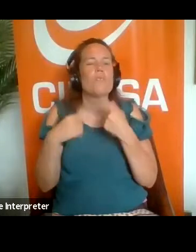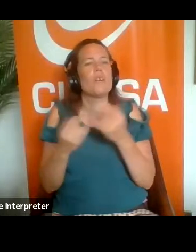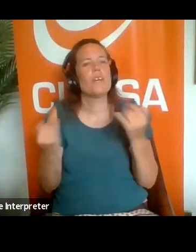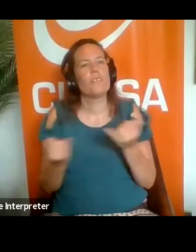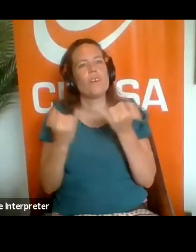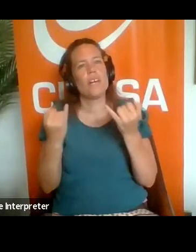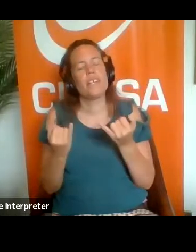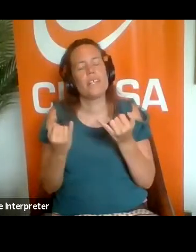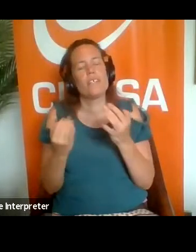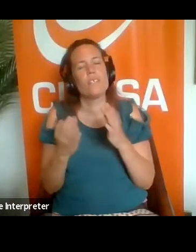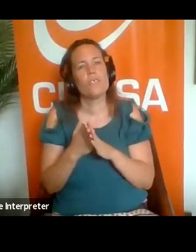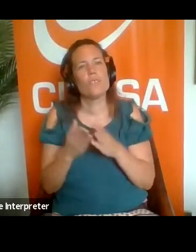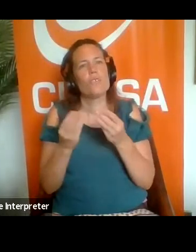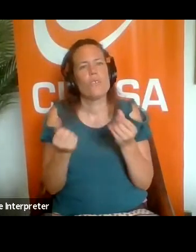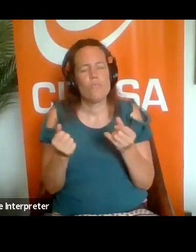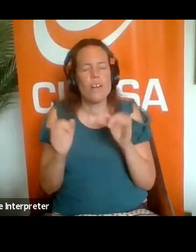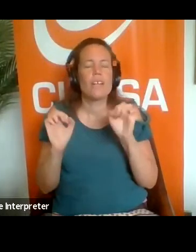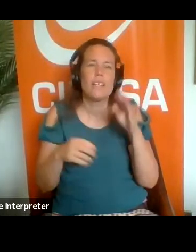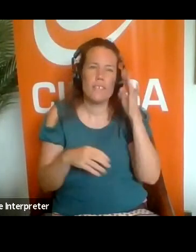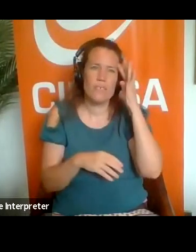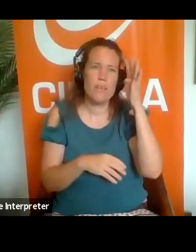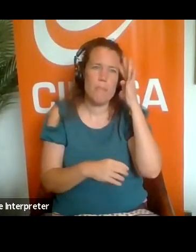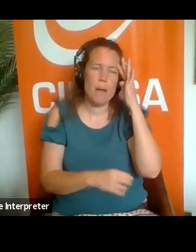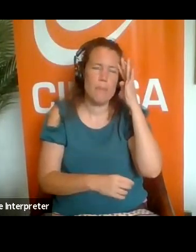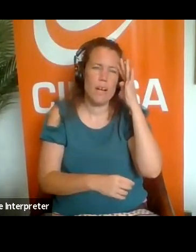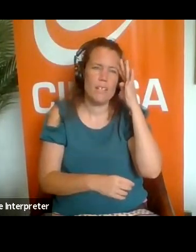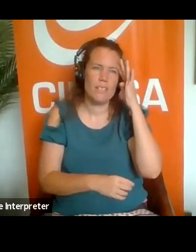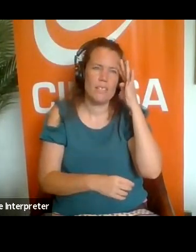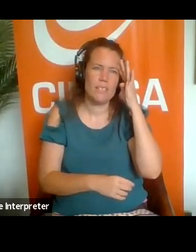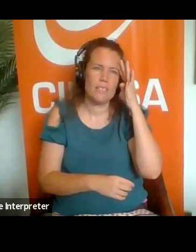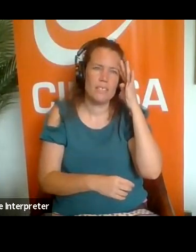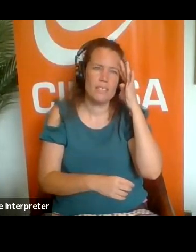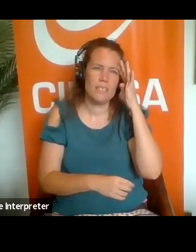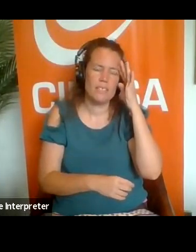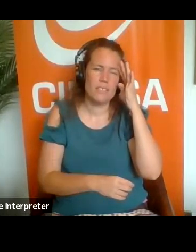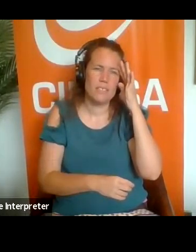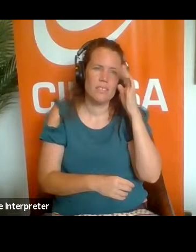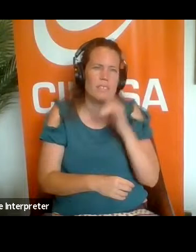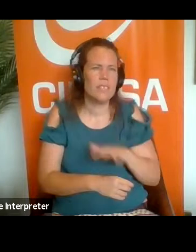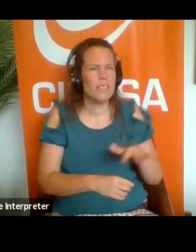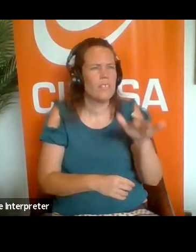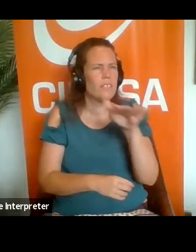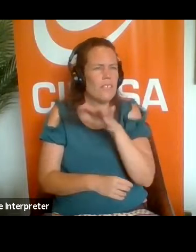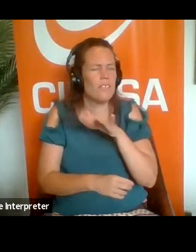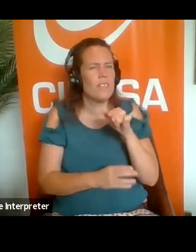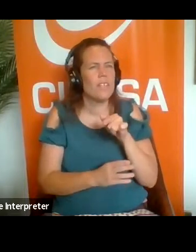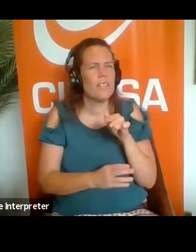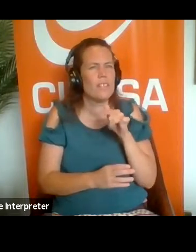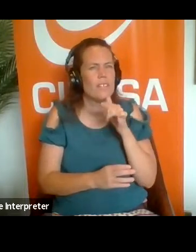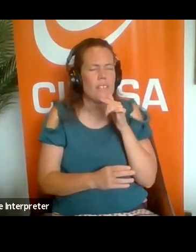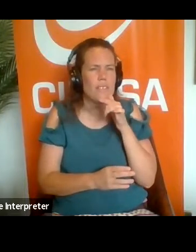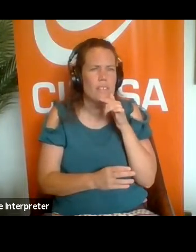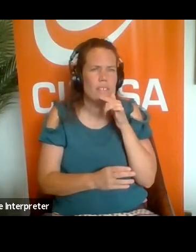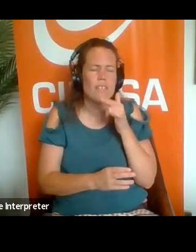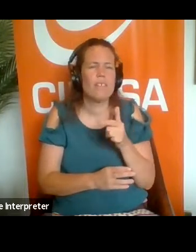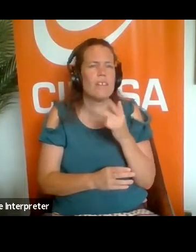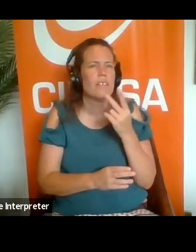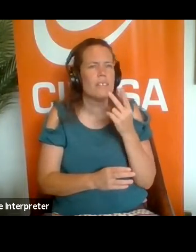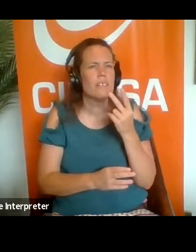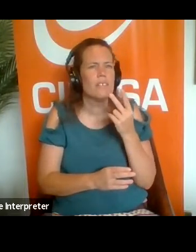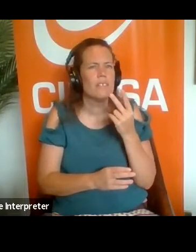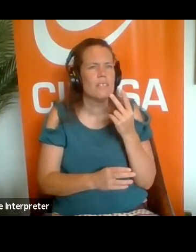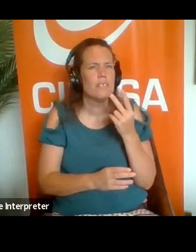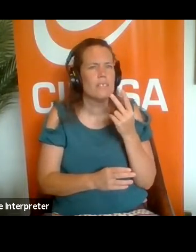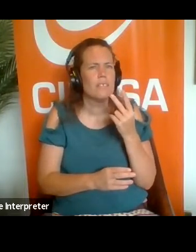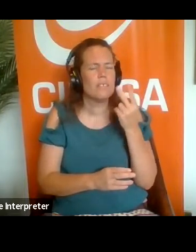I can still vividly remember, and I think of this case in Bamenda, where 2 students are still in jail, sentenced to 10